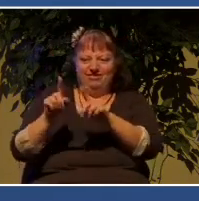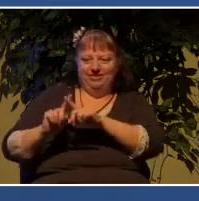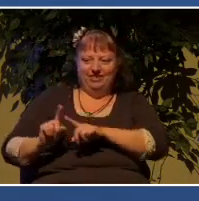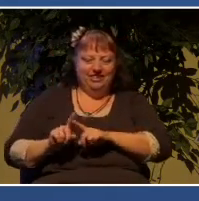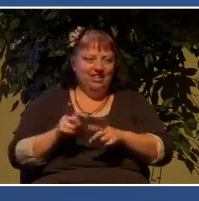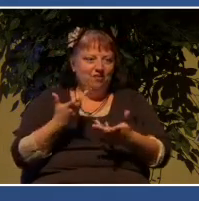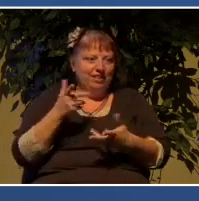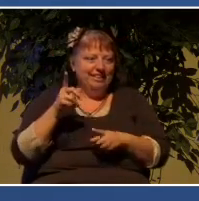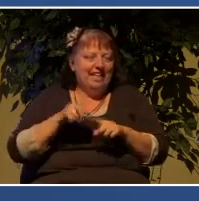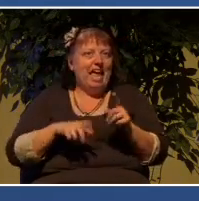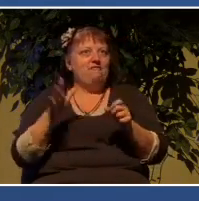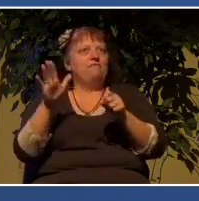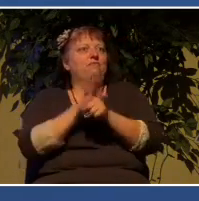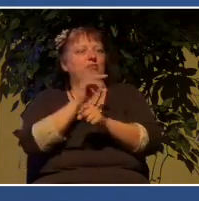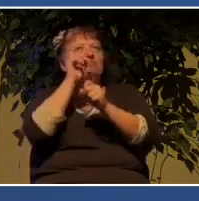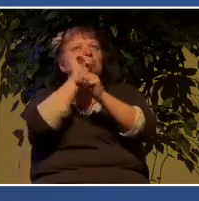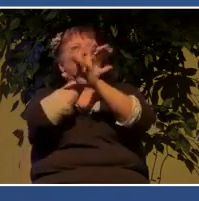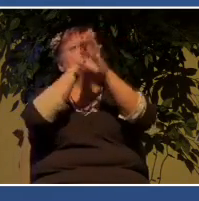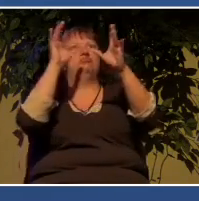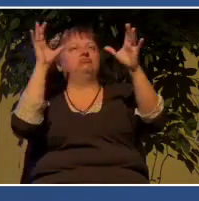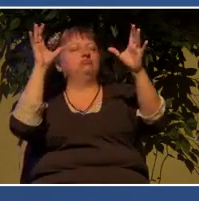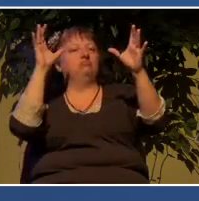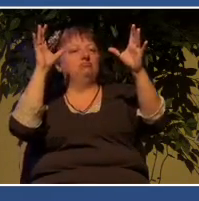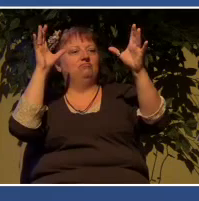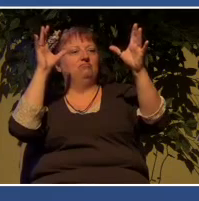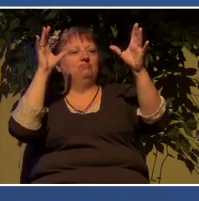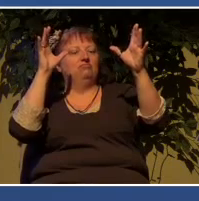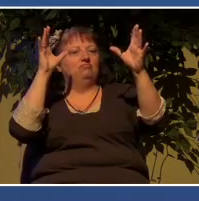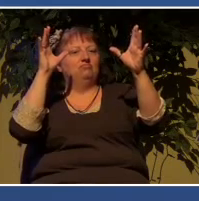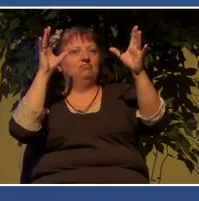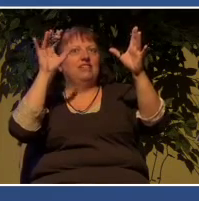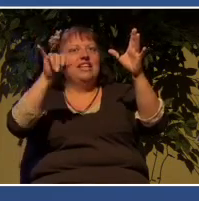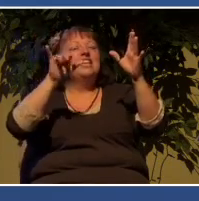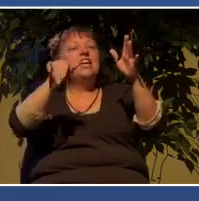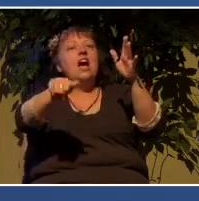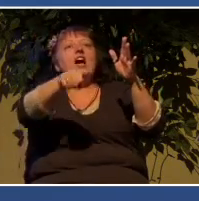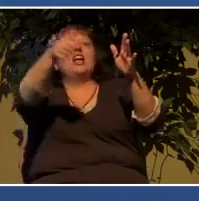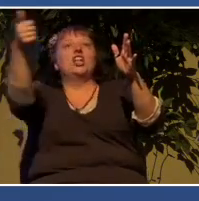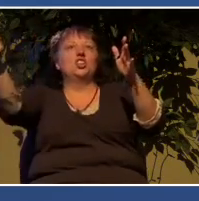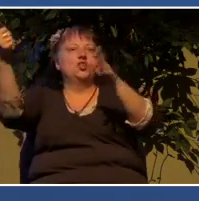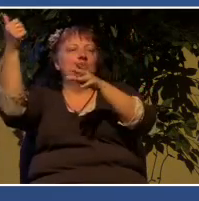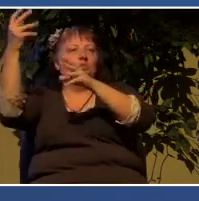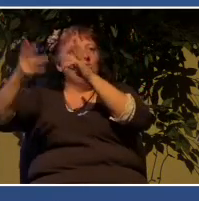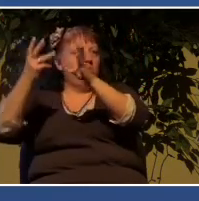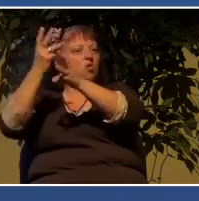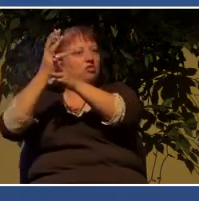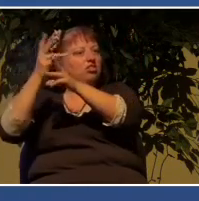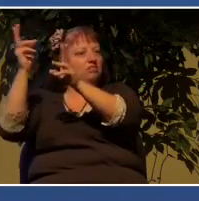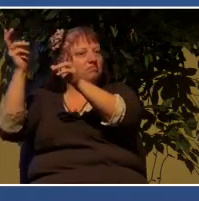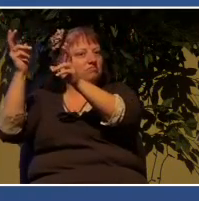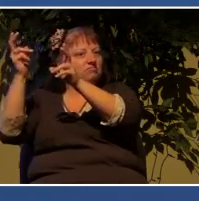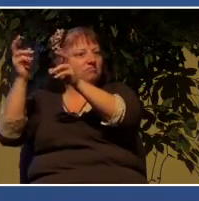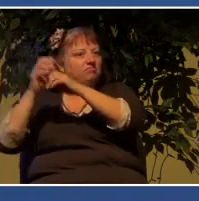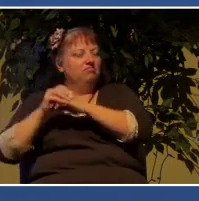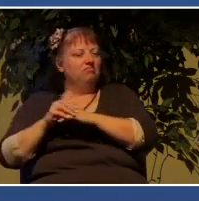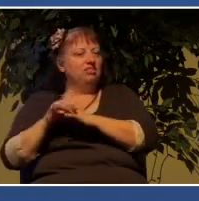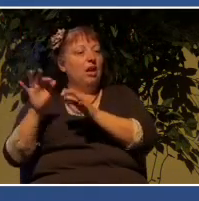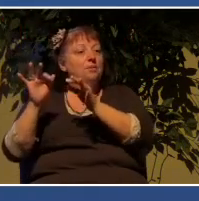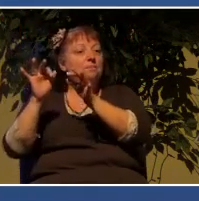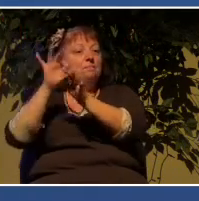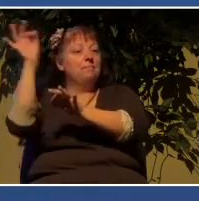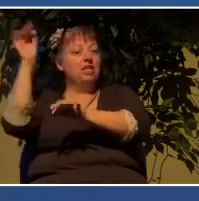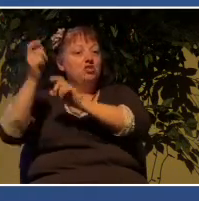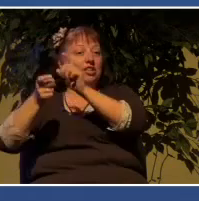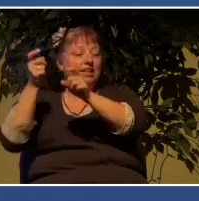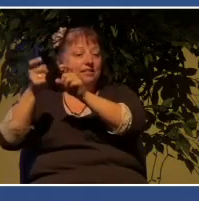is a whole other world. And spiritual gifts, as